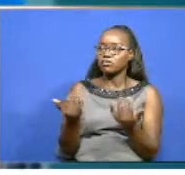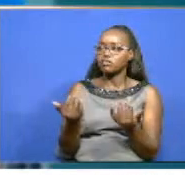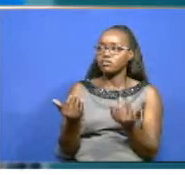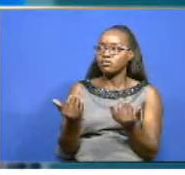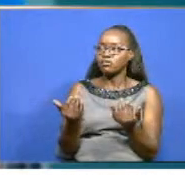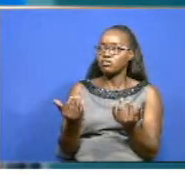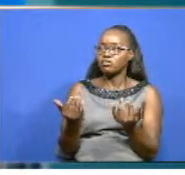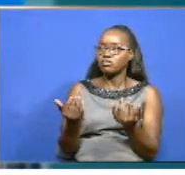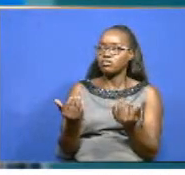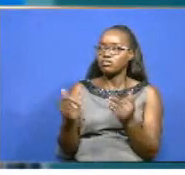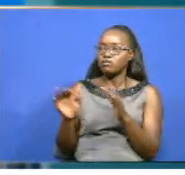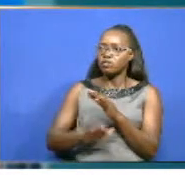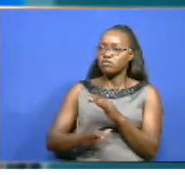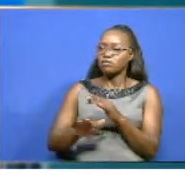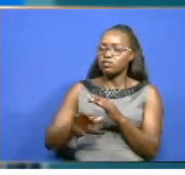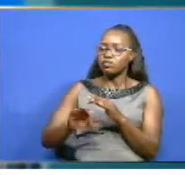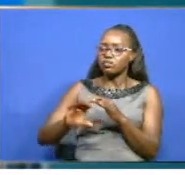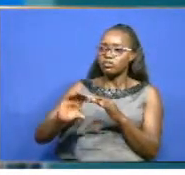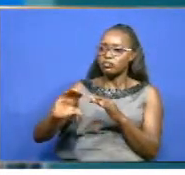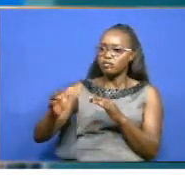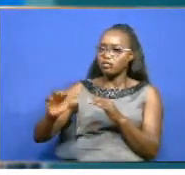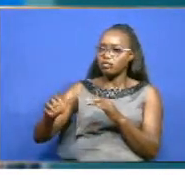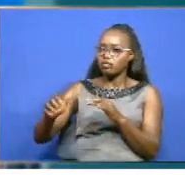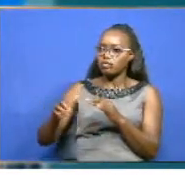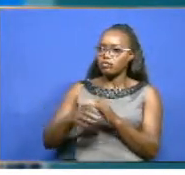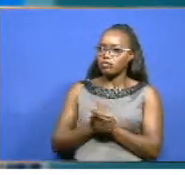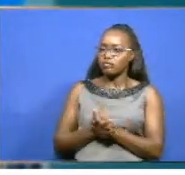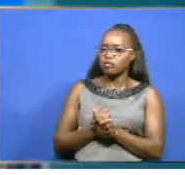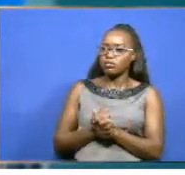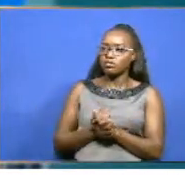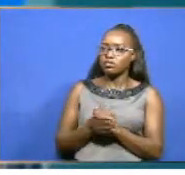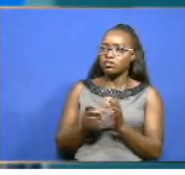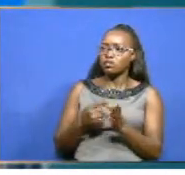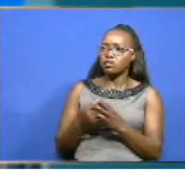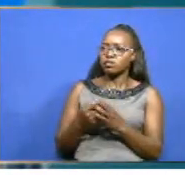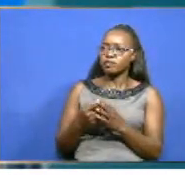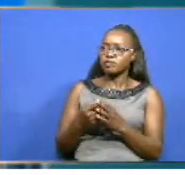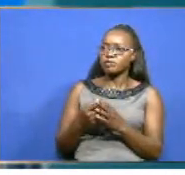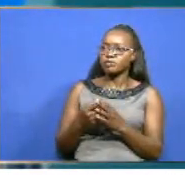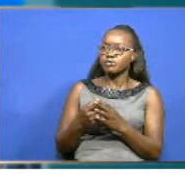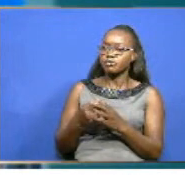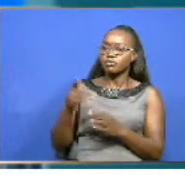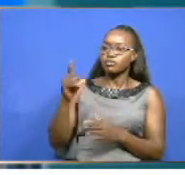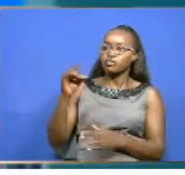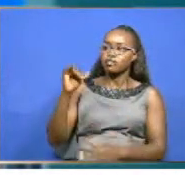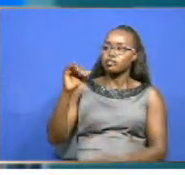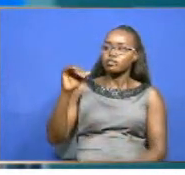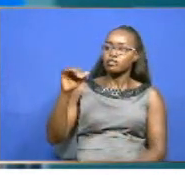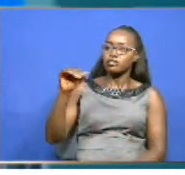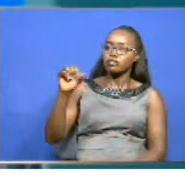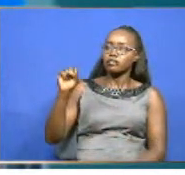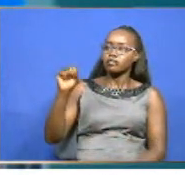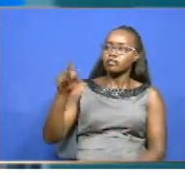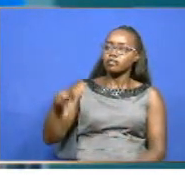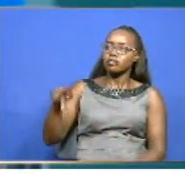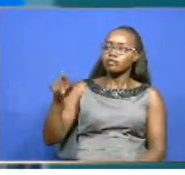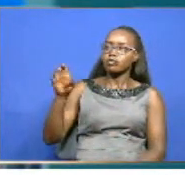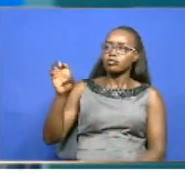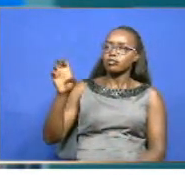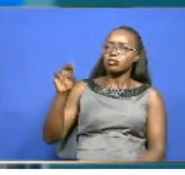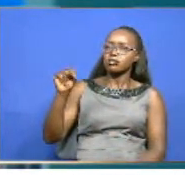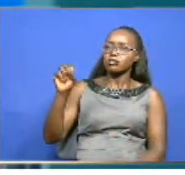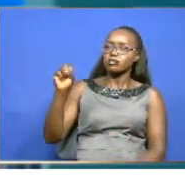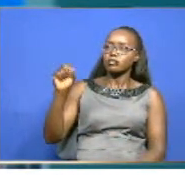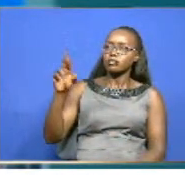know, sub-counties, for example. And then the dispensaries and the health centers. These